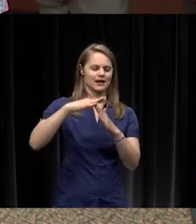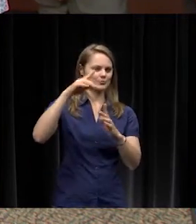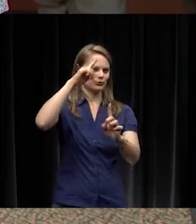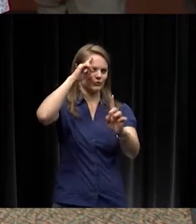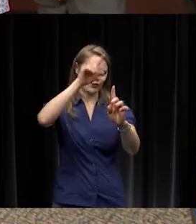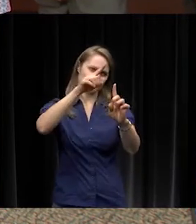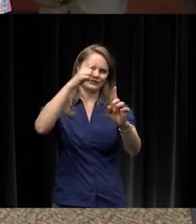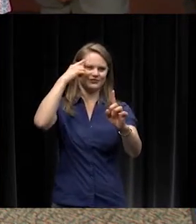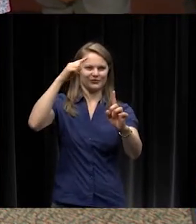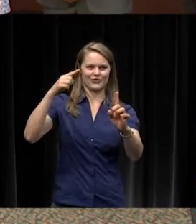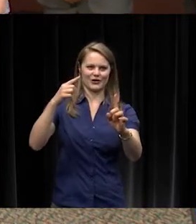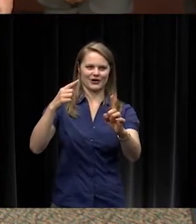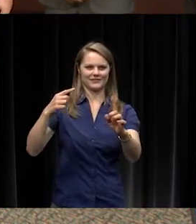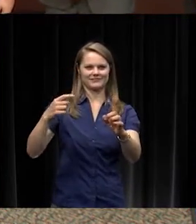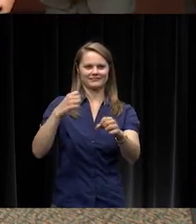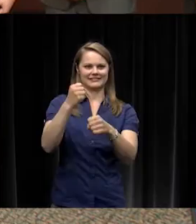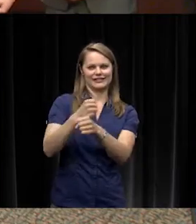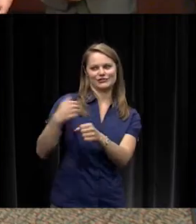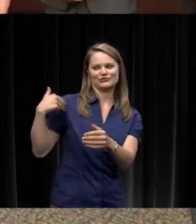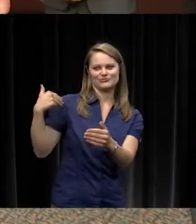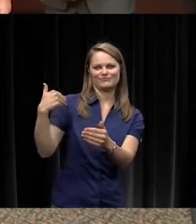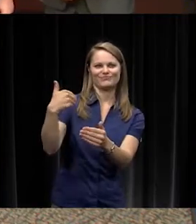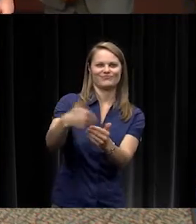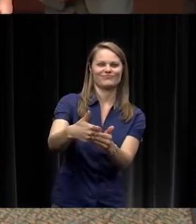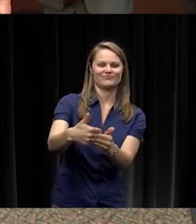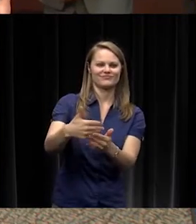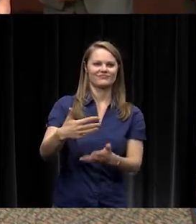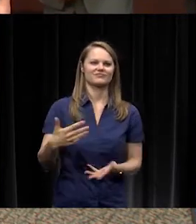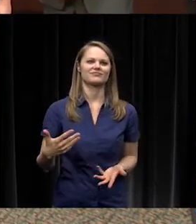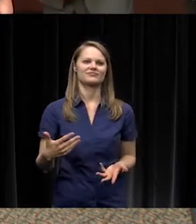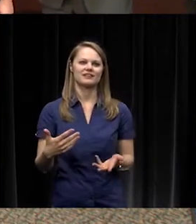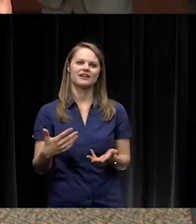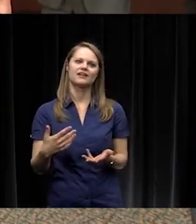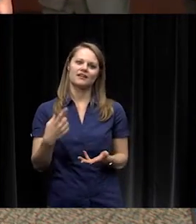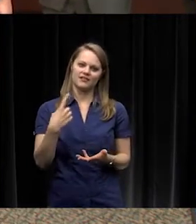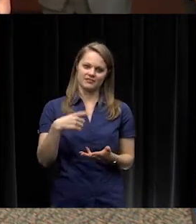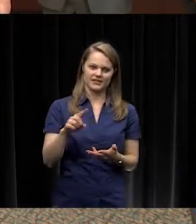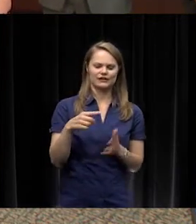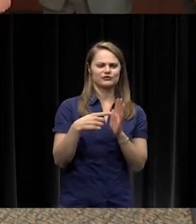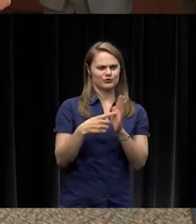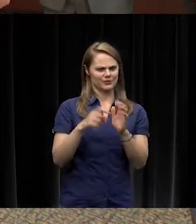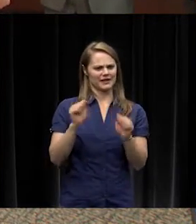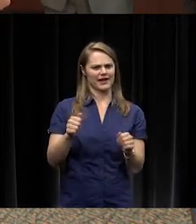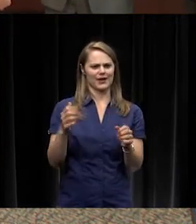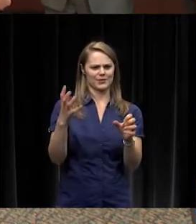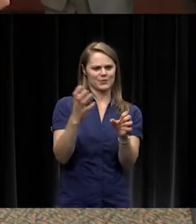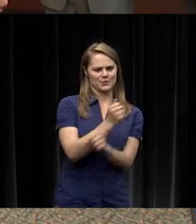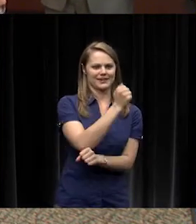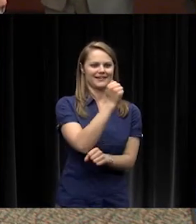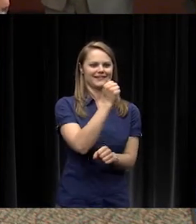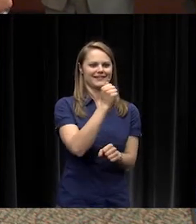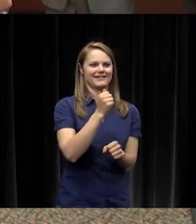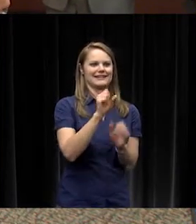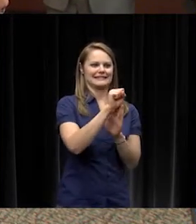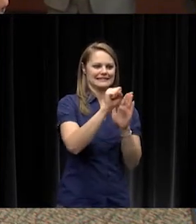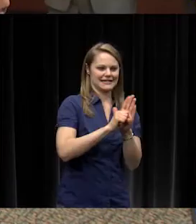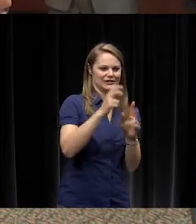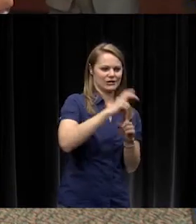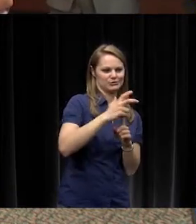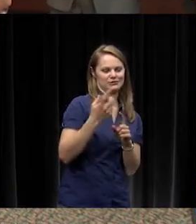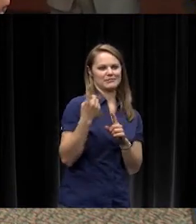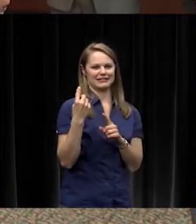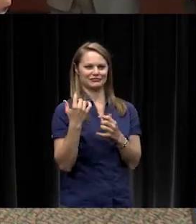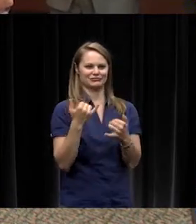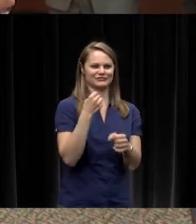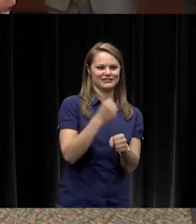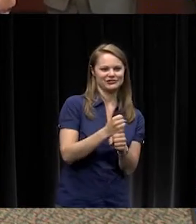They have not only shown what it takes to win back-to-back state championships, but in and out of the classroom, how to set the bar high for